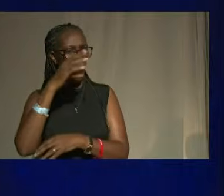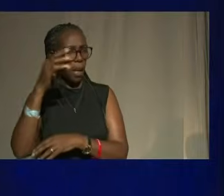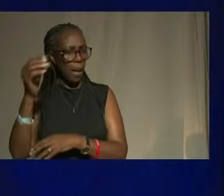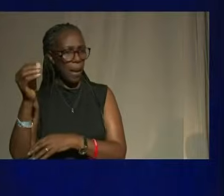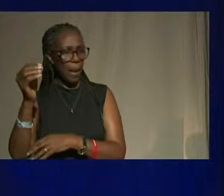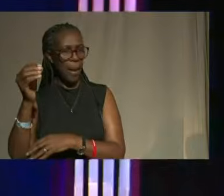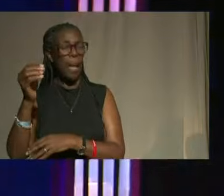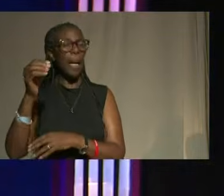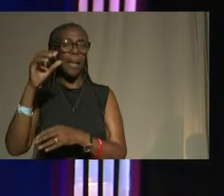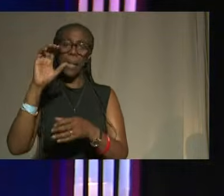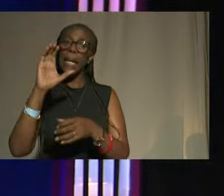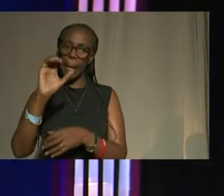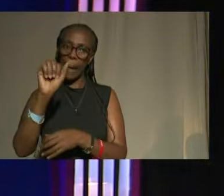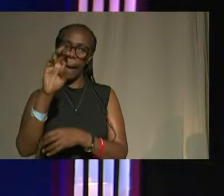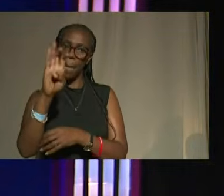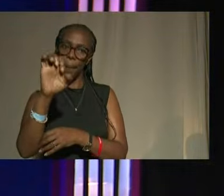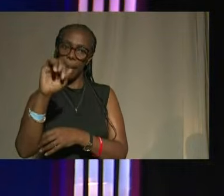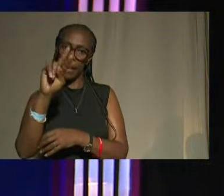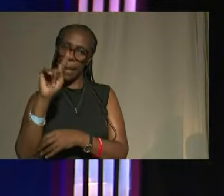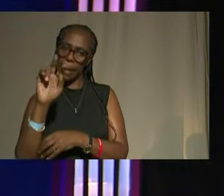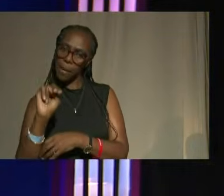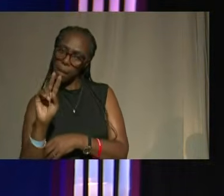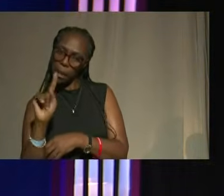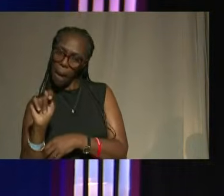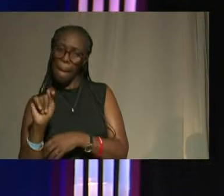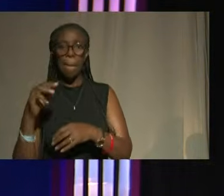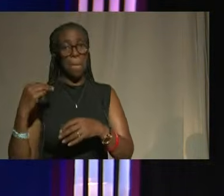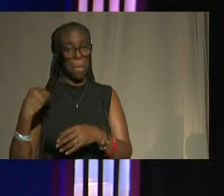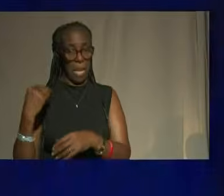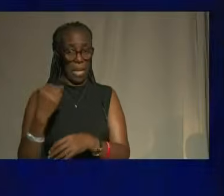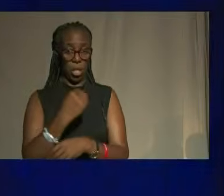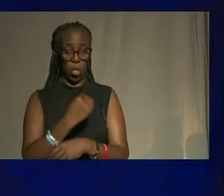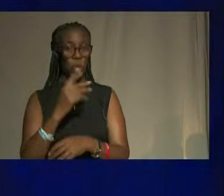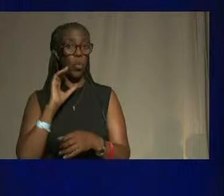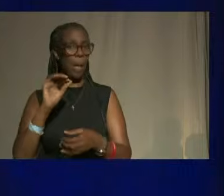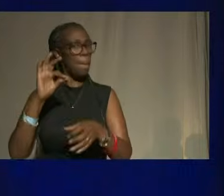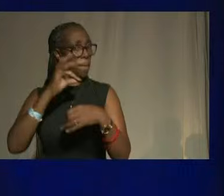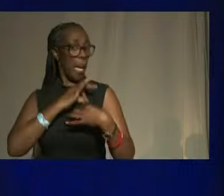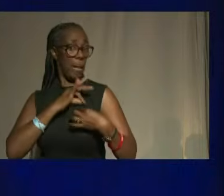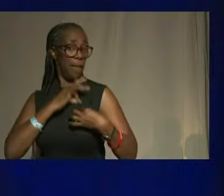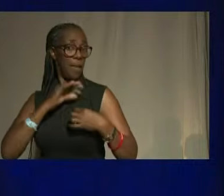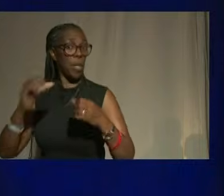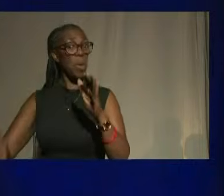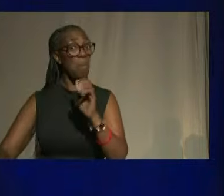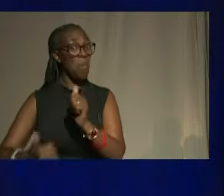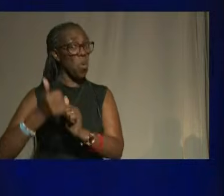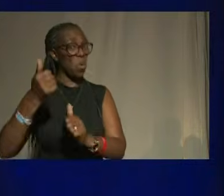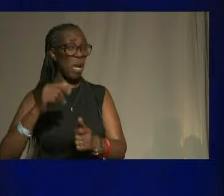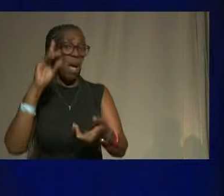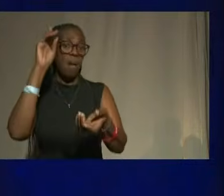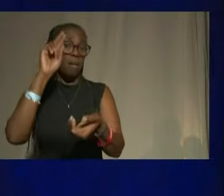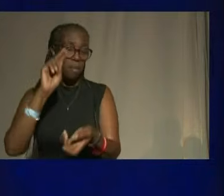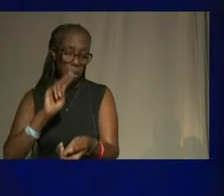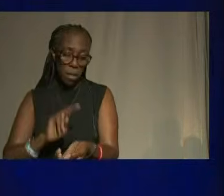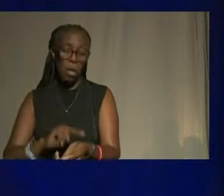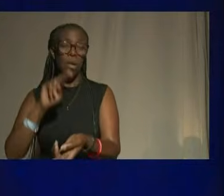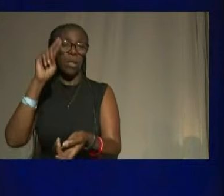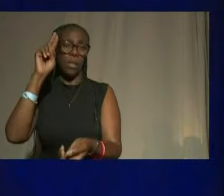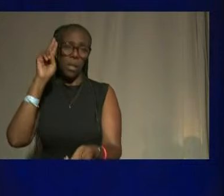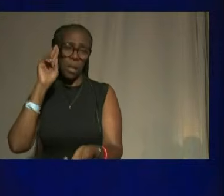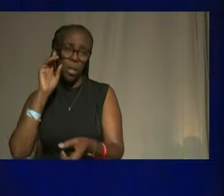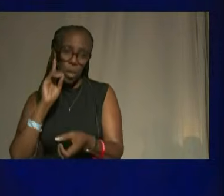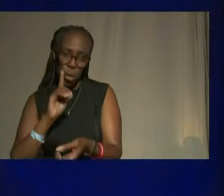income tax. Police officers, nurses, doctors, security guards,